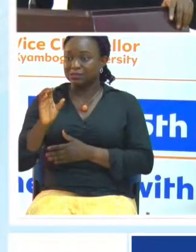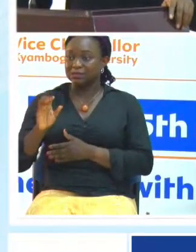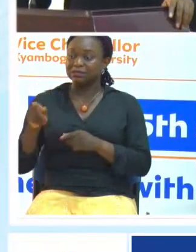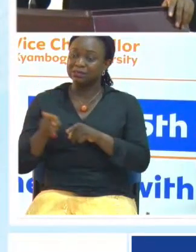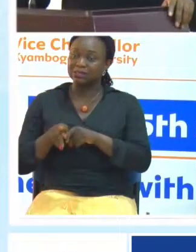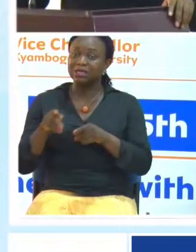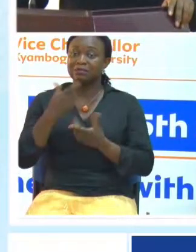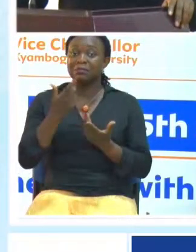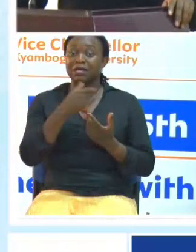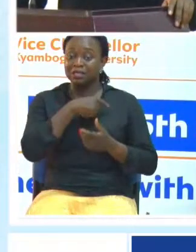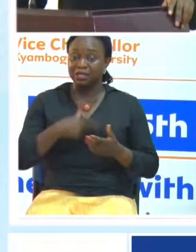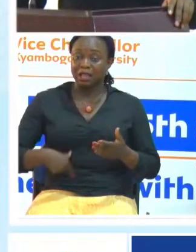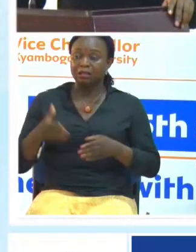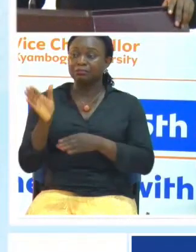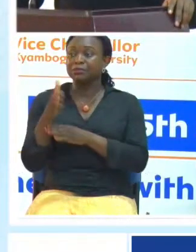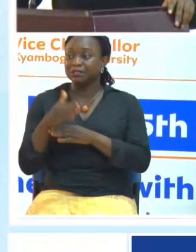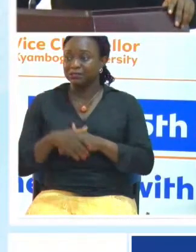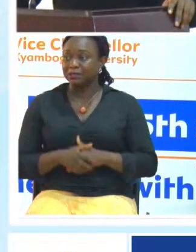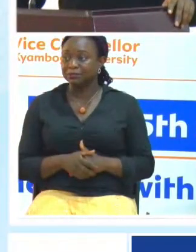minister.